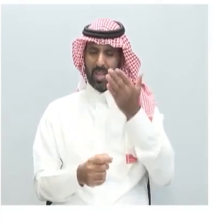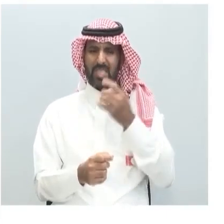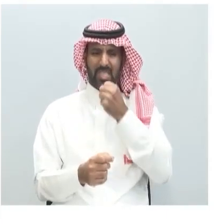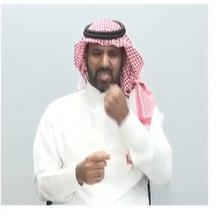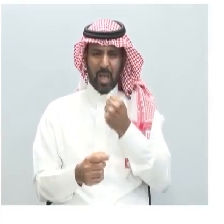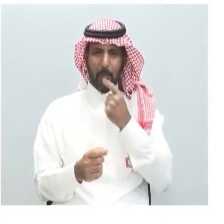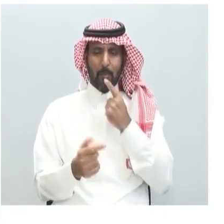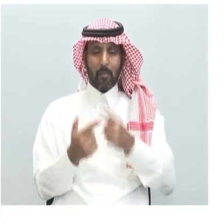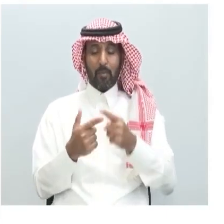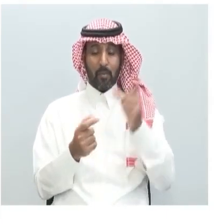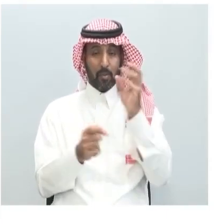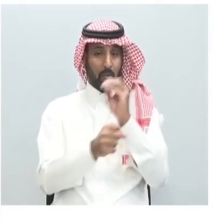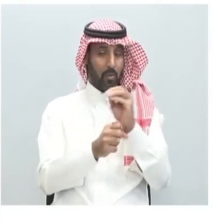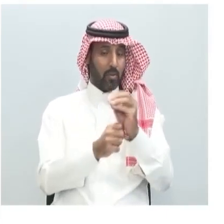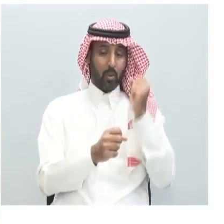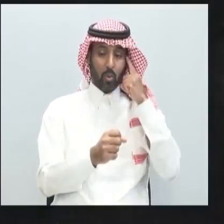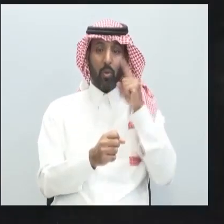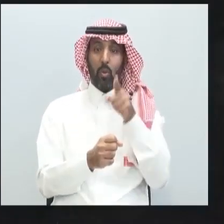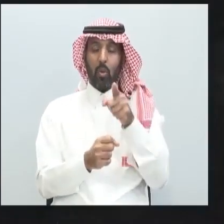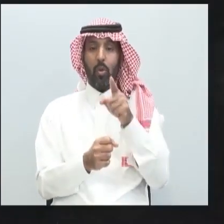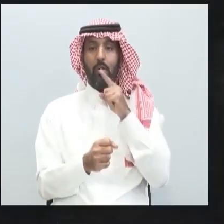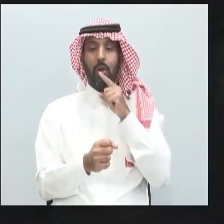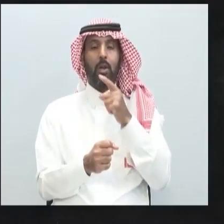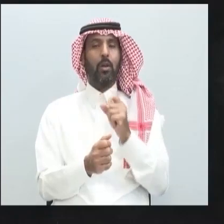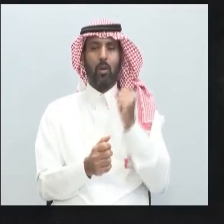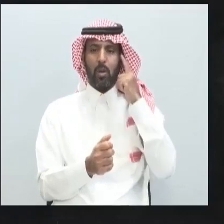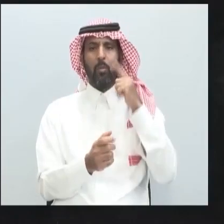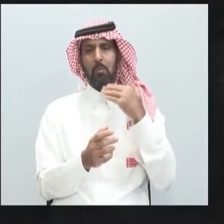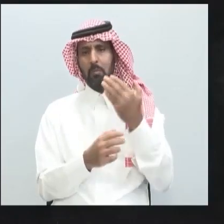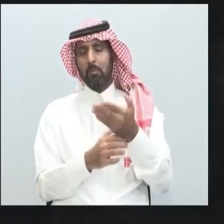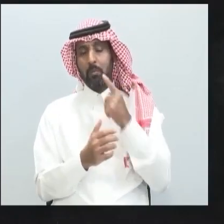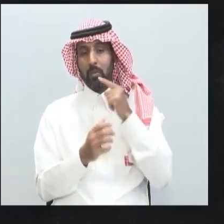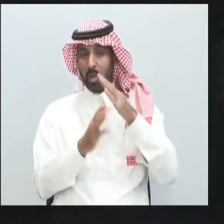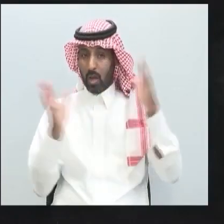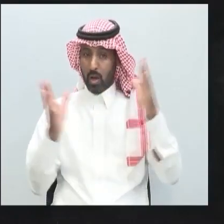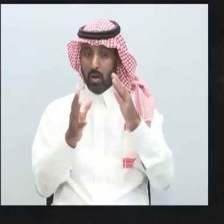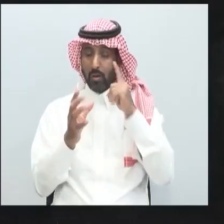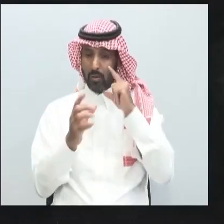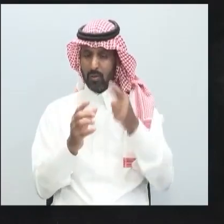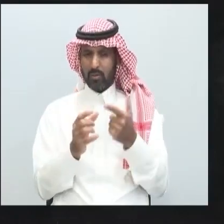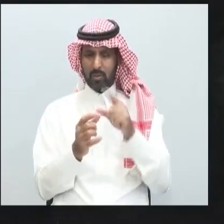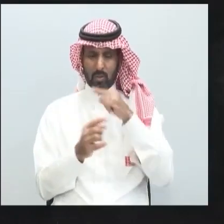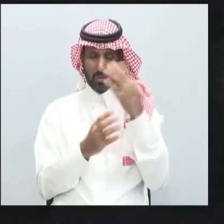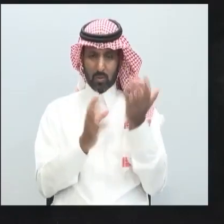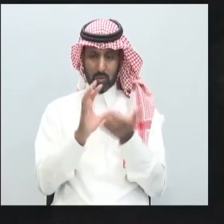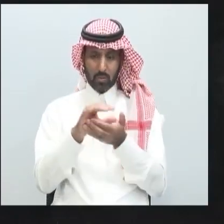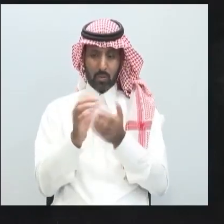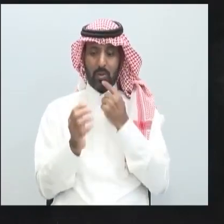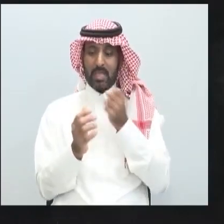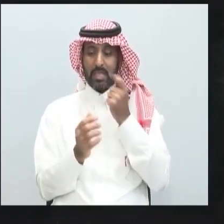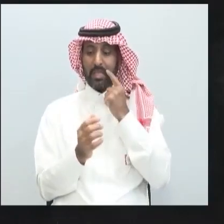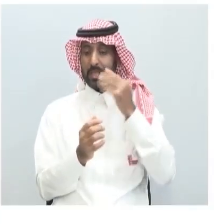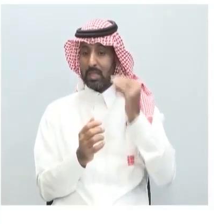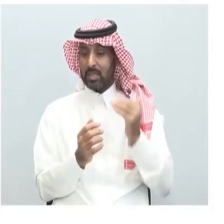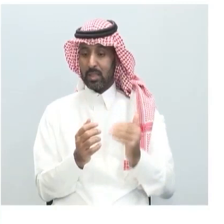difficult. So you're giving here your own opinion. Size or shape, large or round. Age,